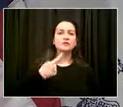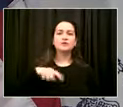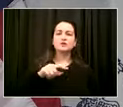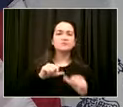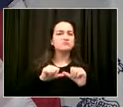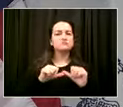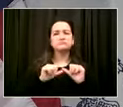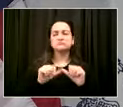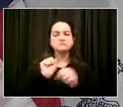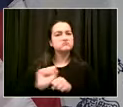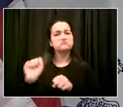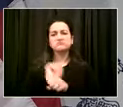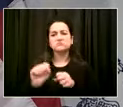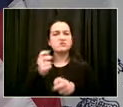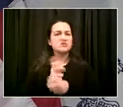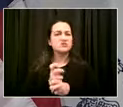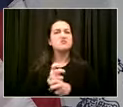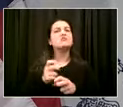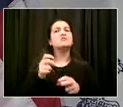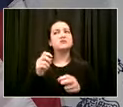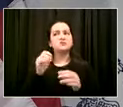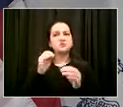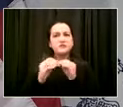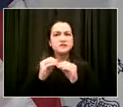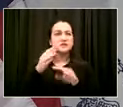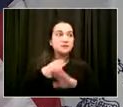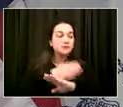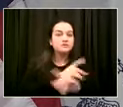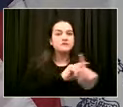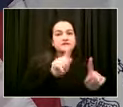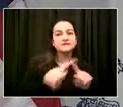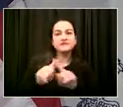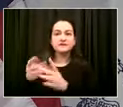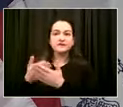agencies will be a part of it. That's the crucial point. Go ahead, Katie.